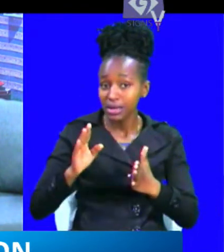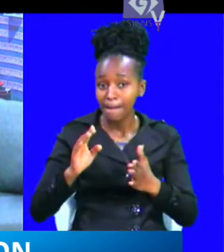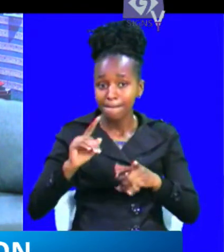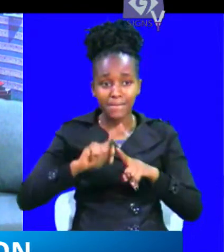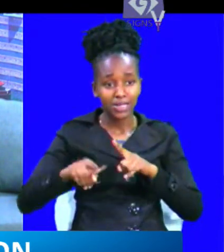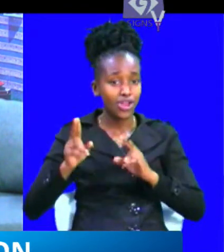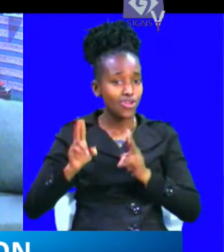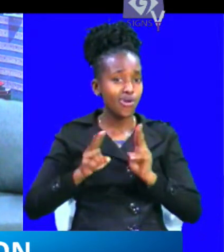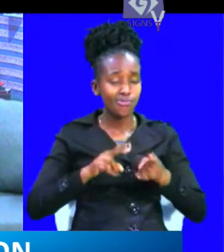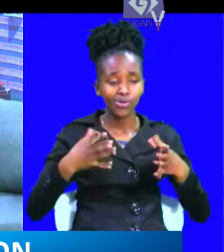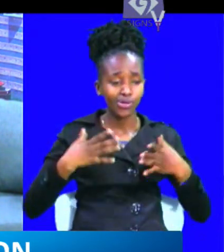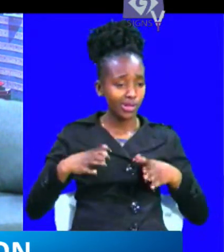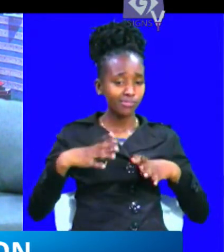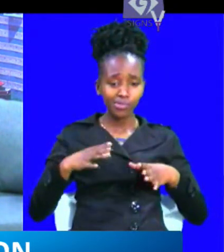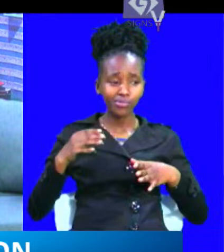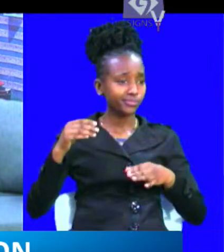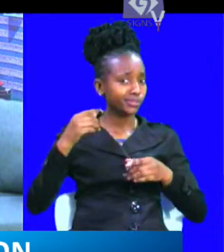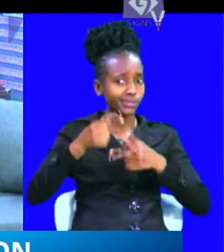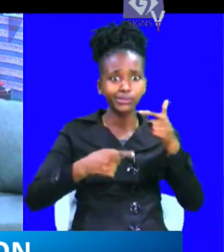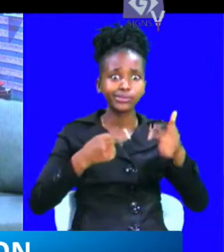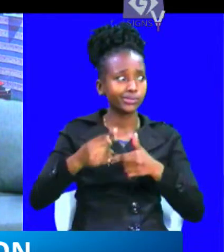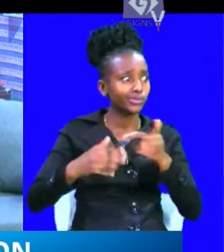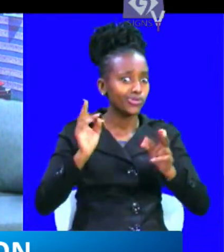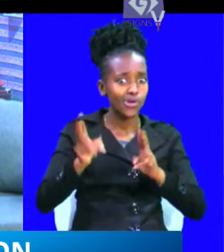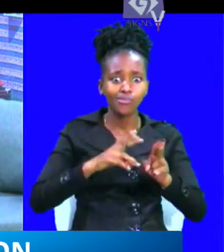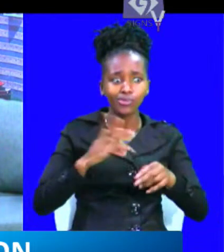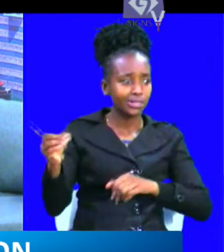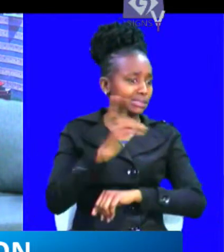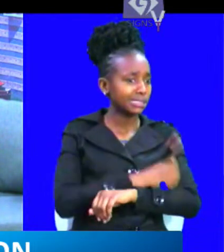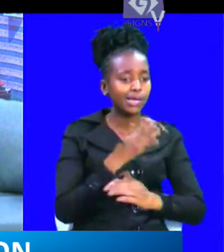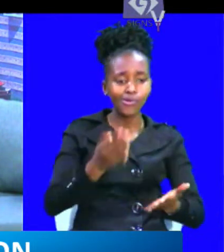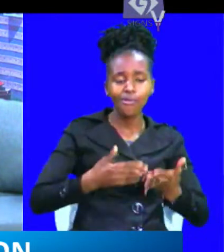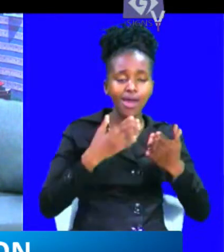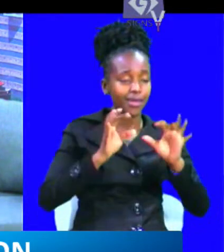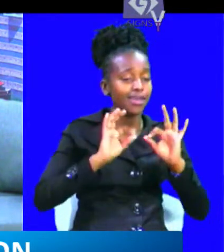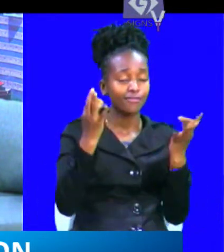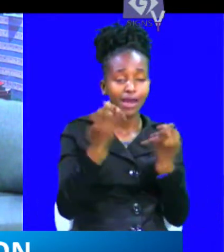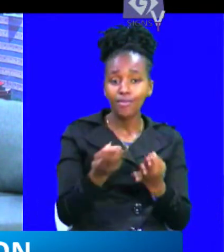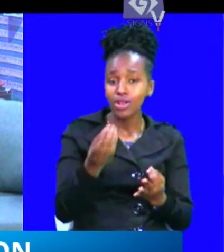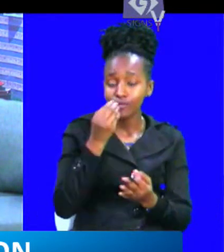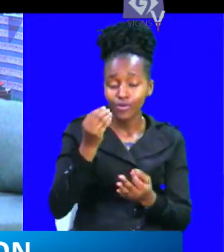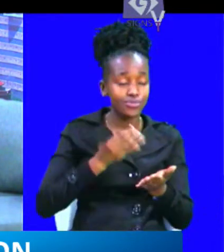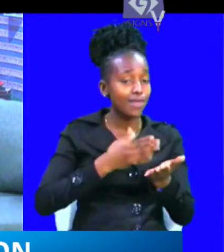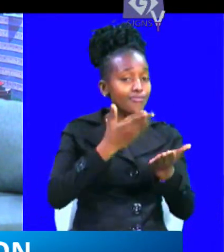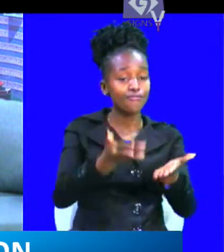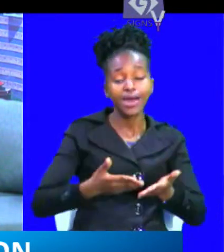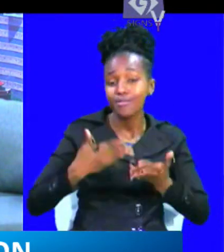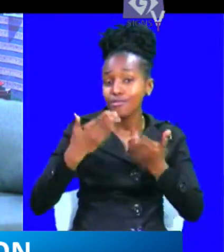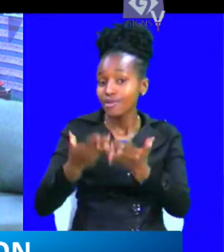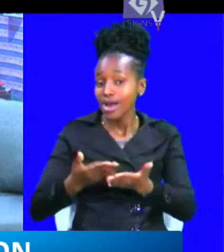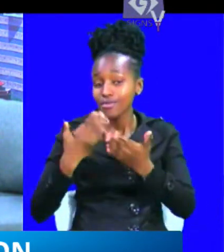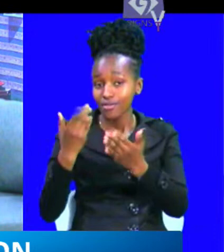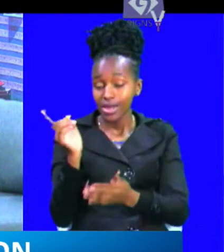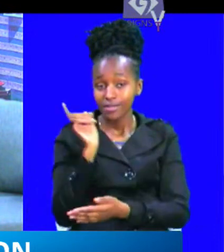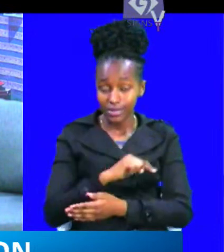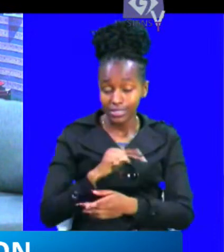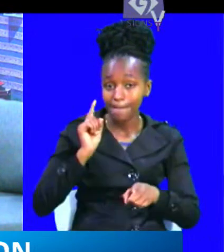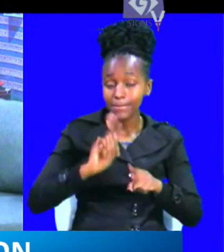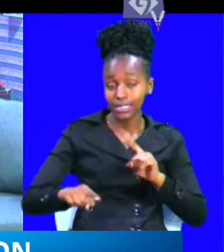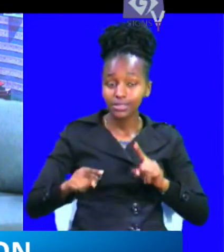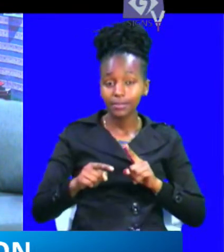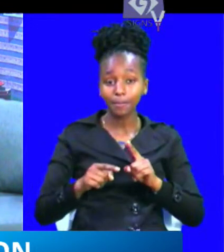people. They just go about their day. They fend for their families. Yeah. They provide for this without have